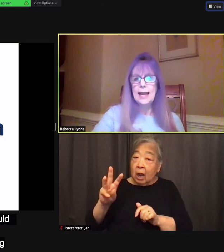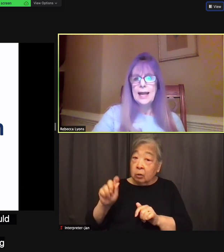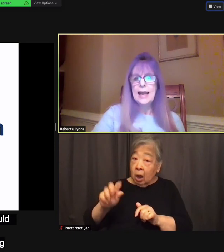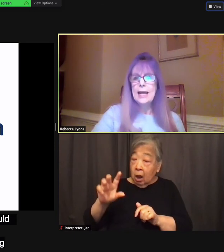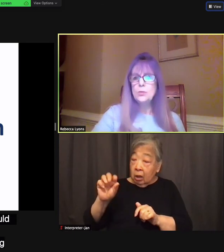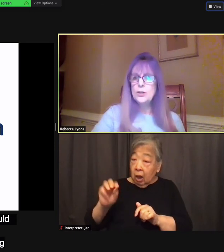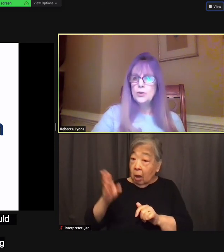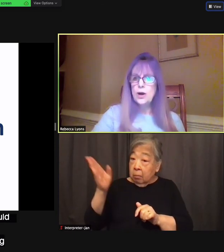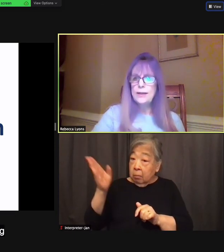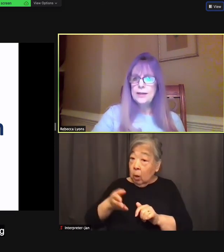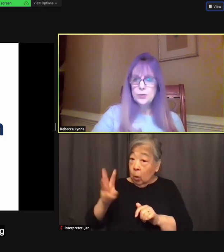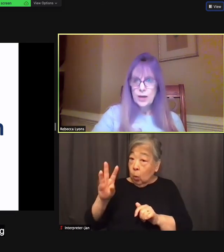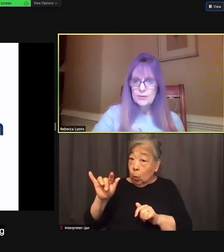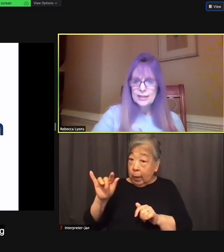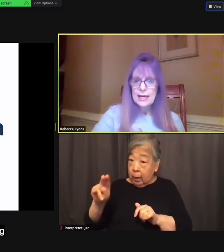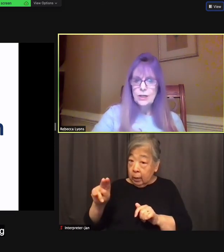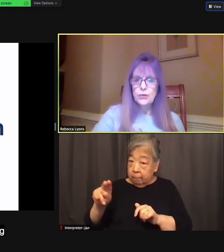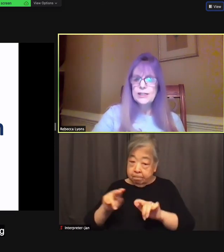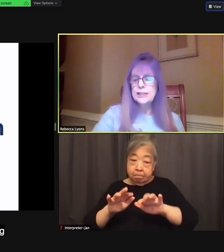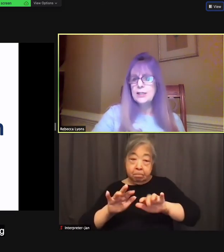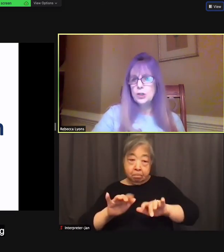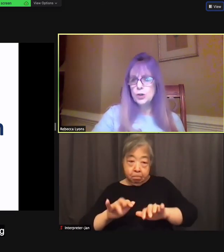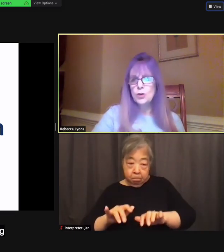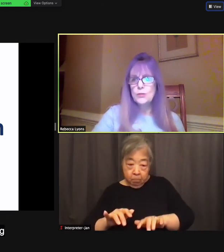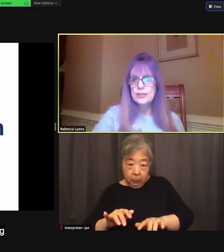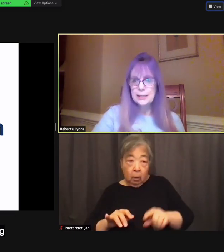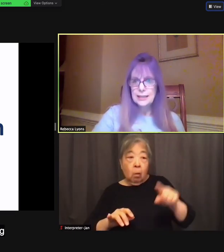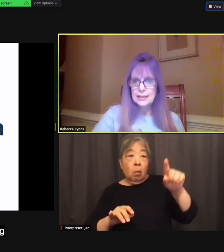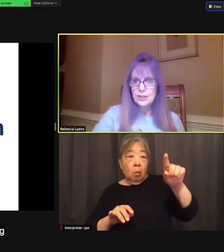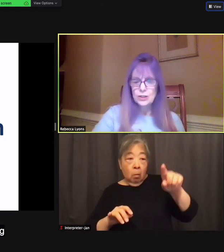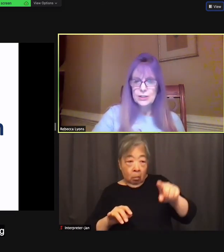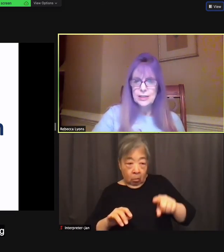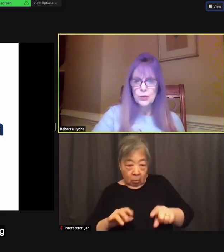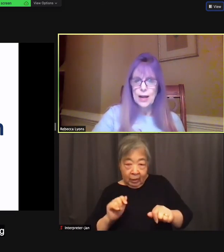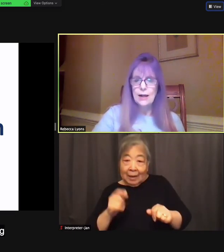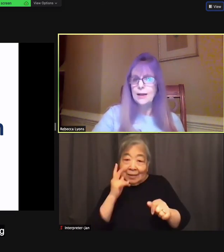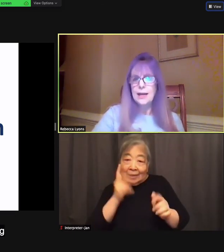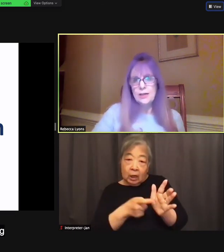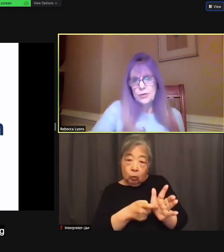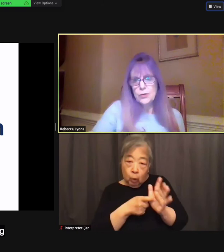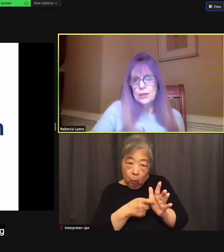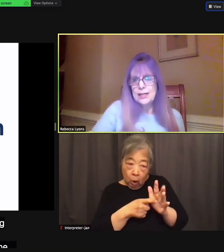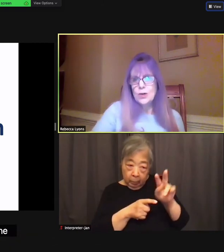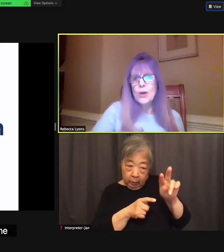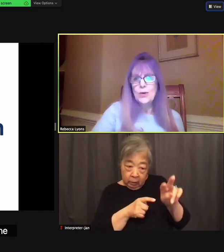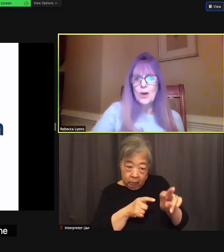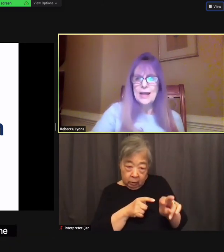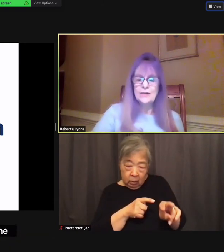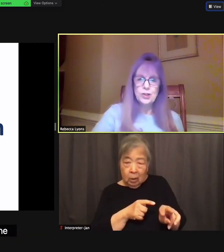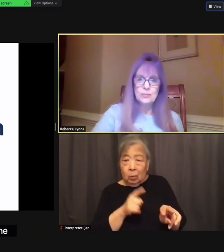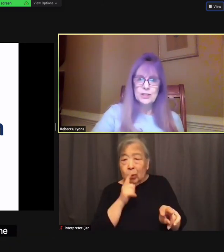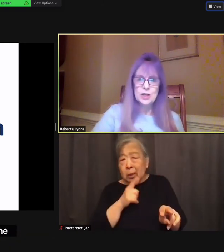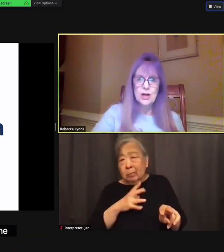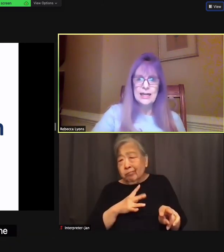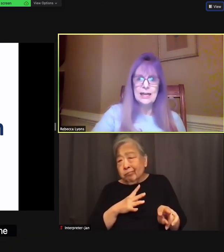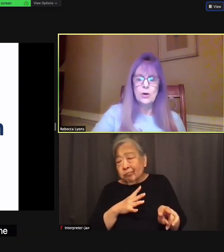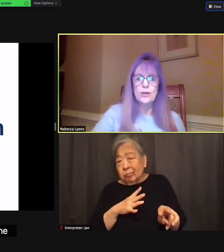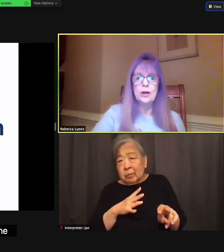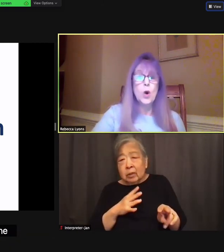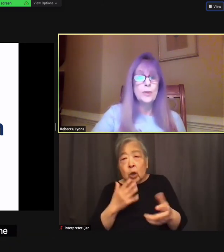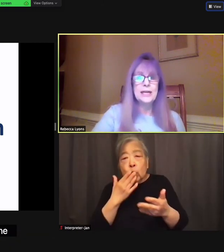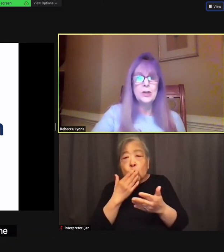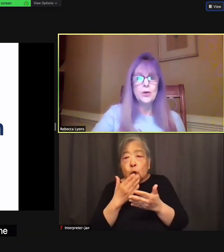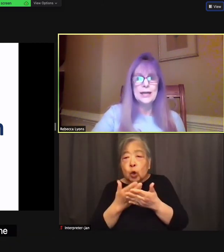able-now.com/win. And when you're on this website, you can see the terms and the conditions as well. And so it's really a great way of jump-starting